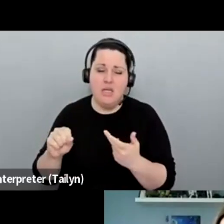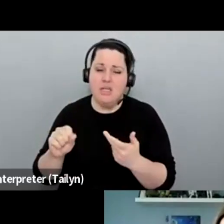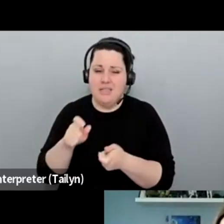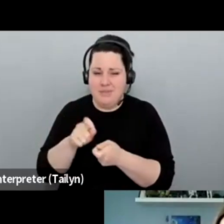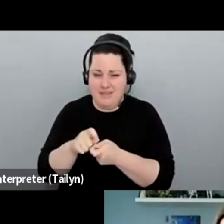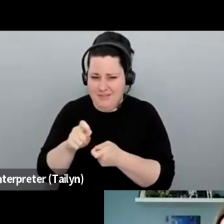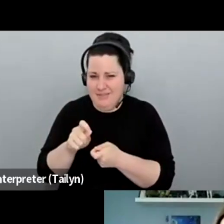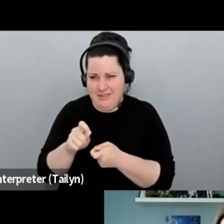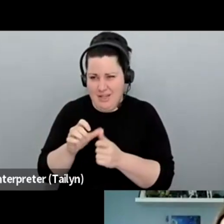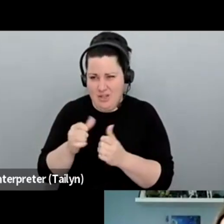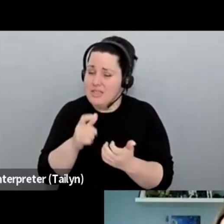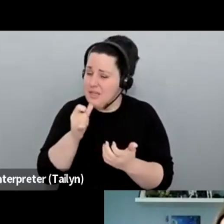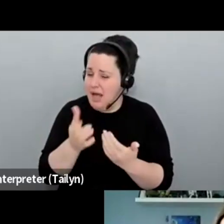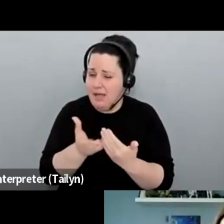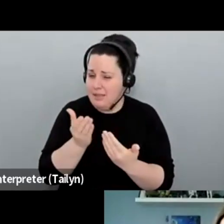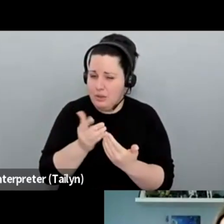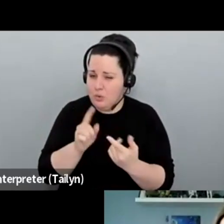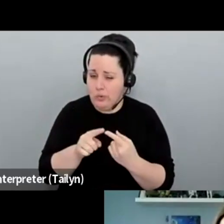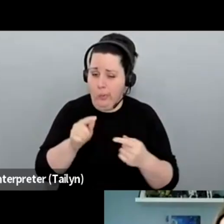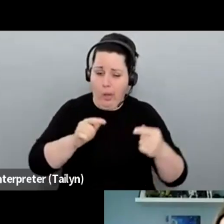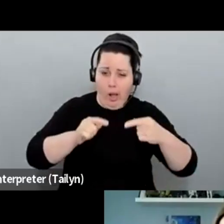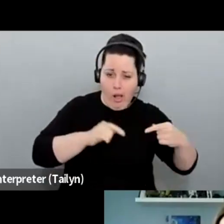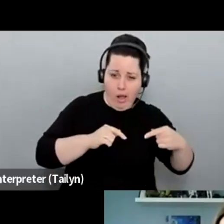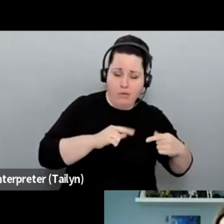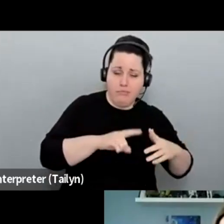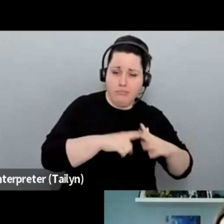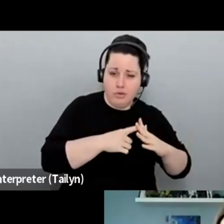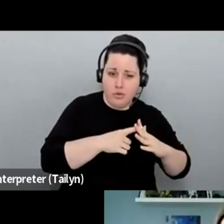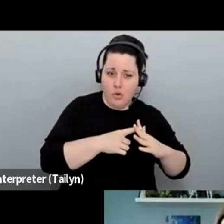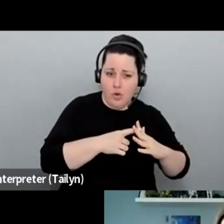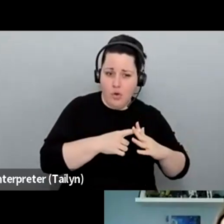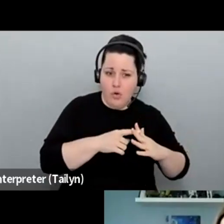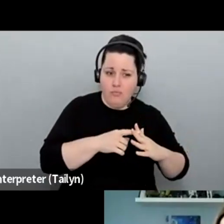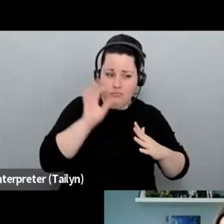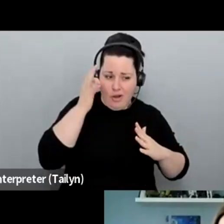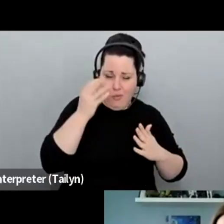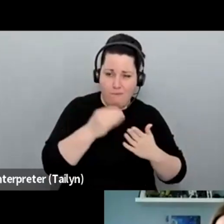of it's not easy retracing, tracing back to the original source of federal funding,